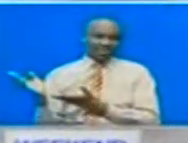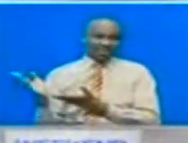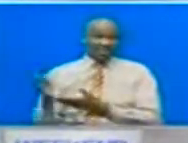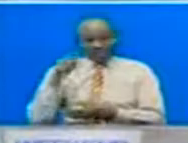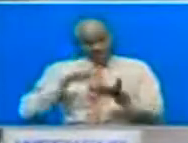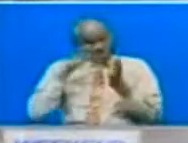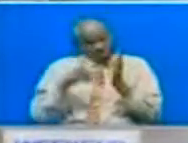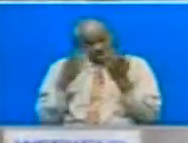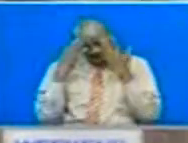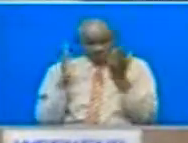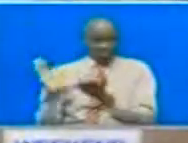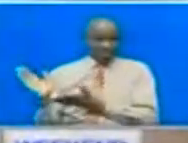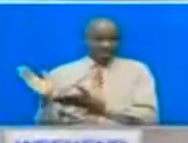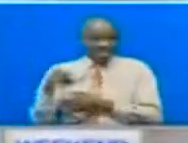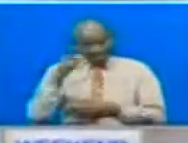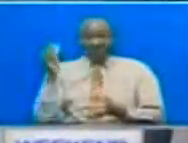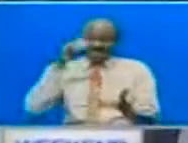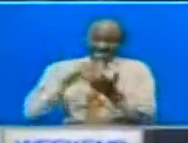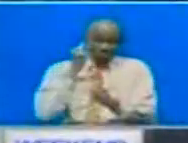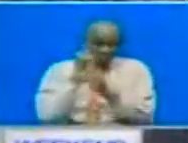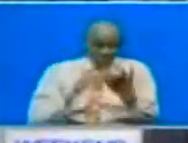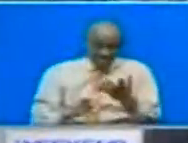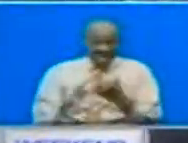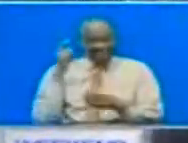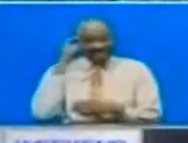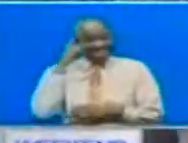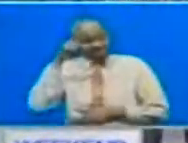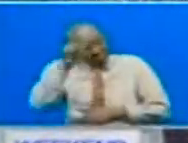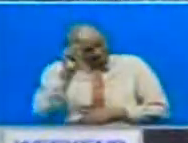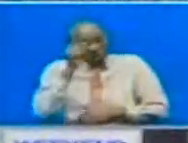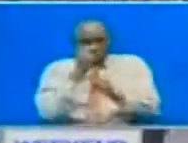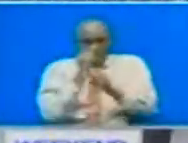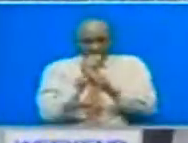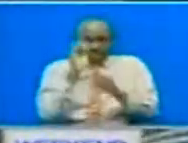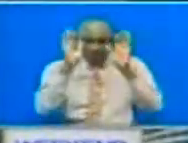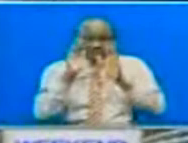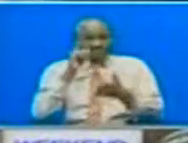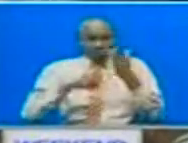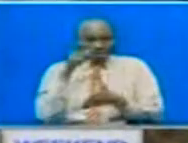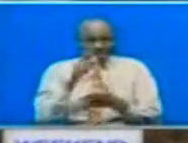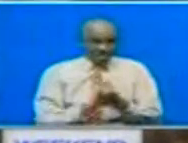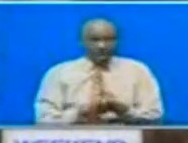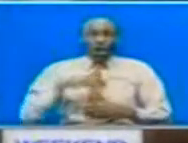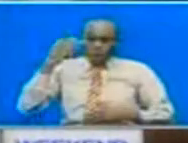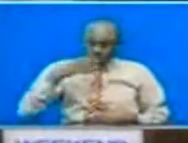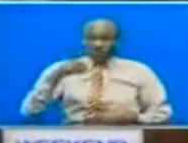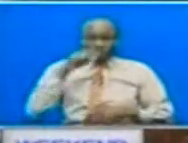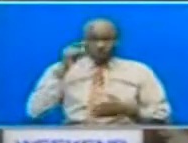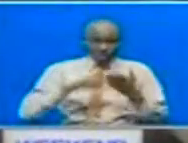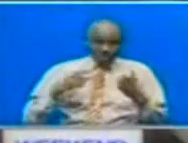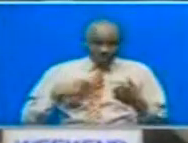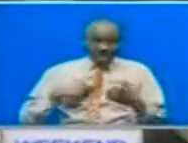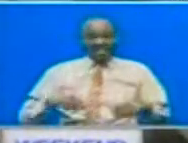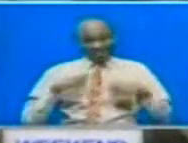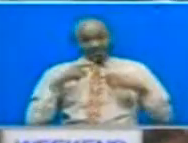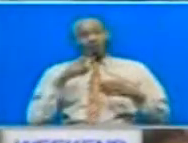that is that they do. They once again reminded us what really is important to them. We are always told that we are a replicant of